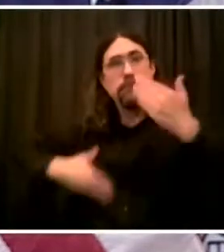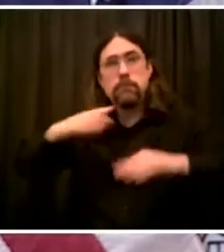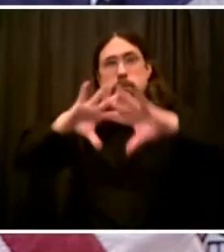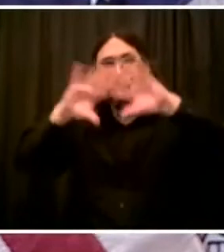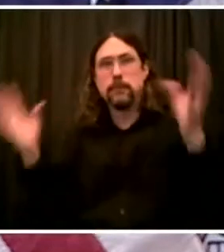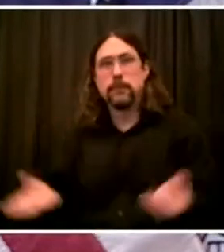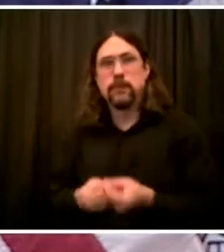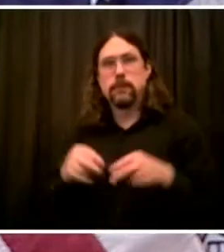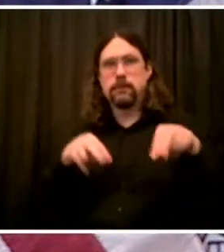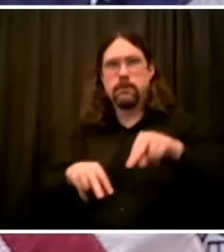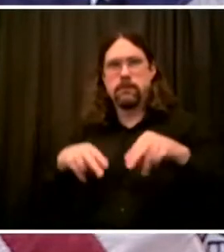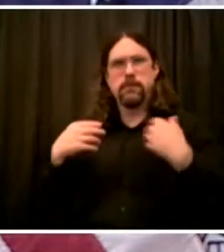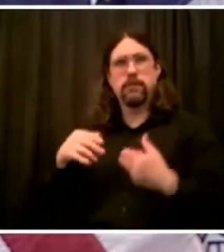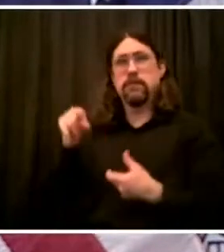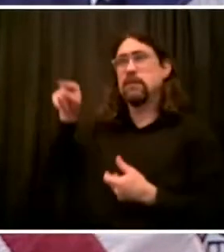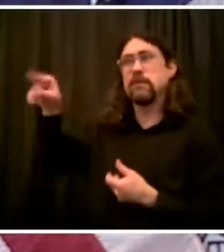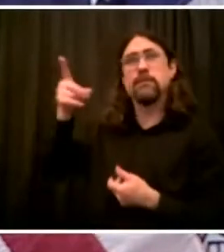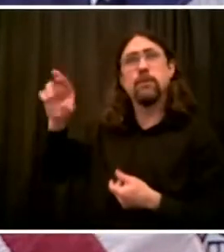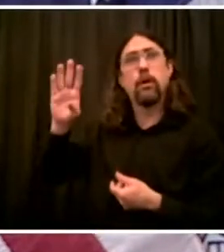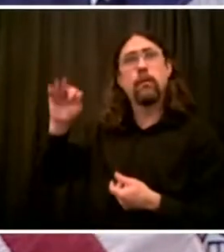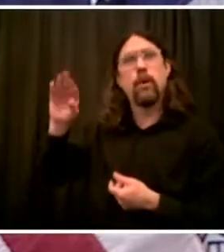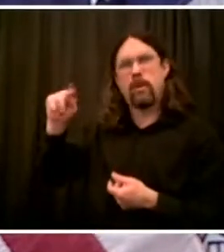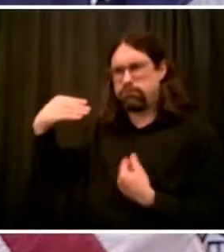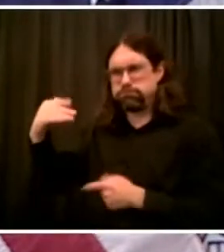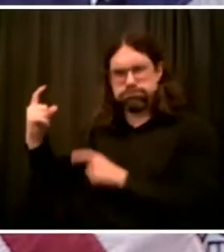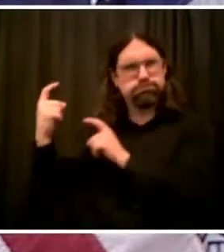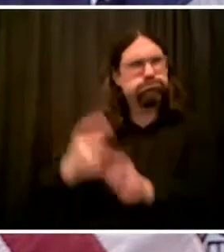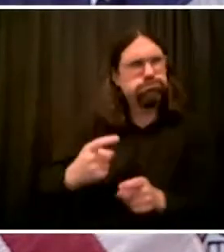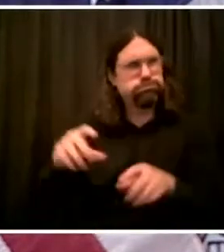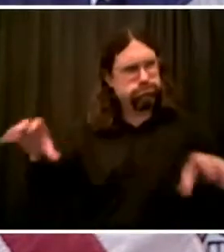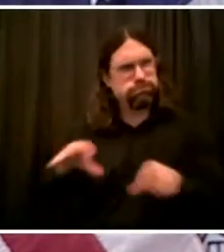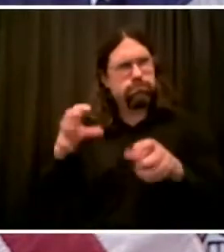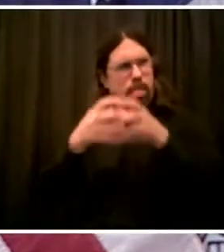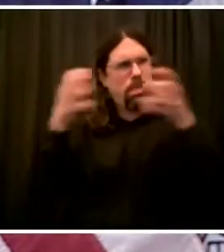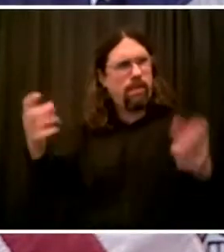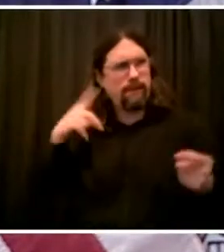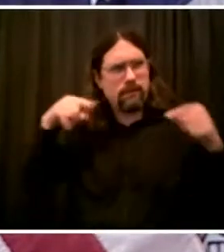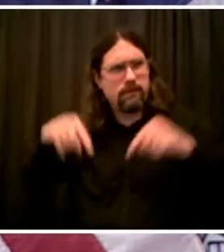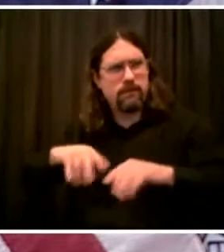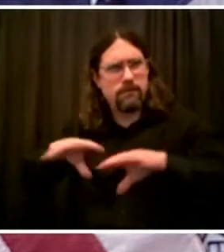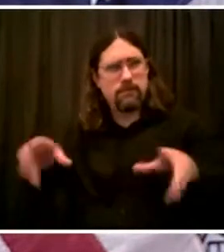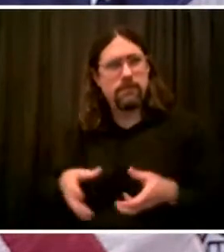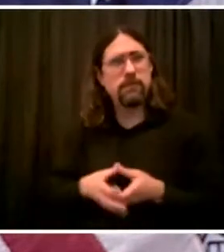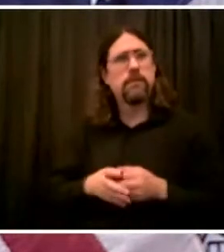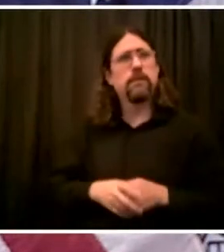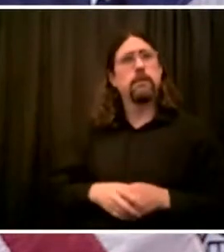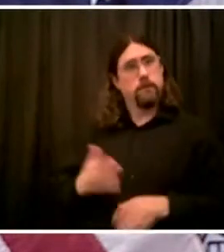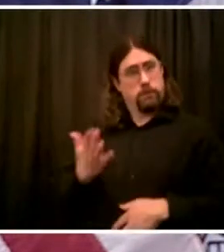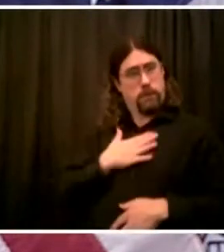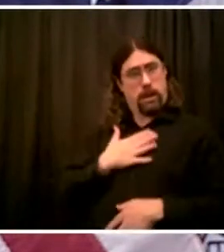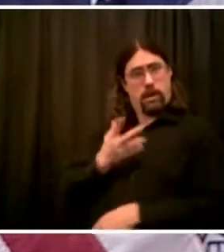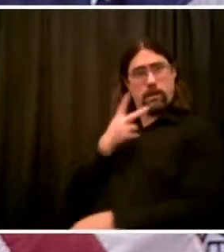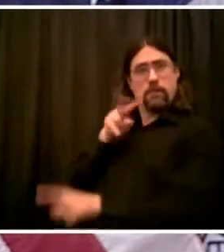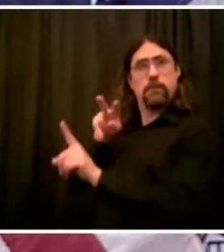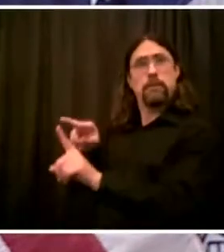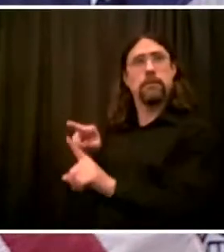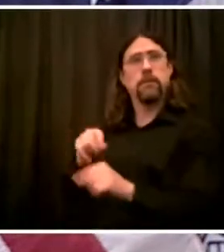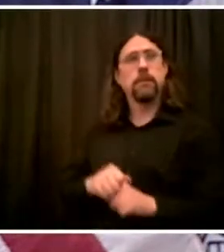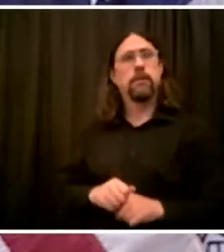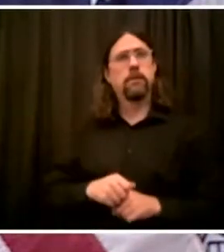improve upon. So, you know, from my point of view, I am pleased where we are today because